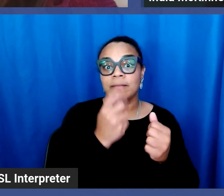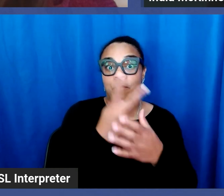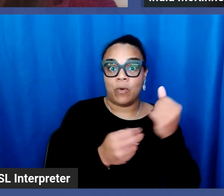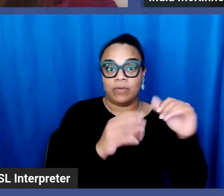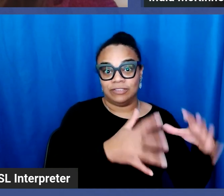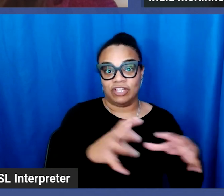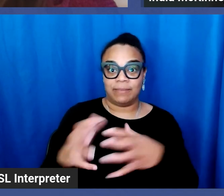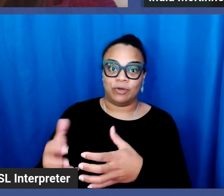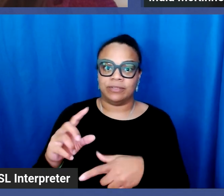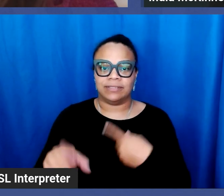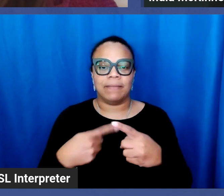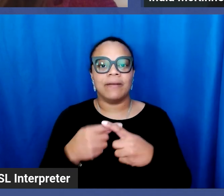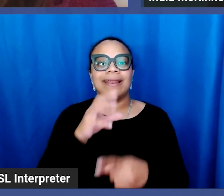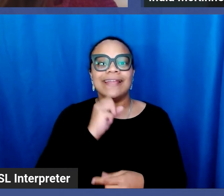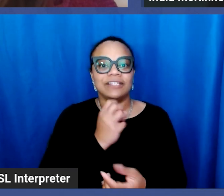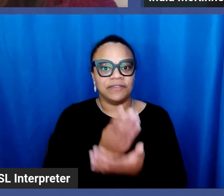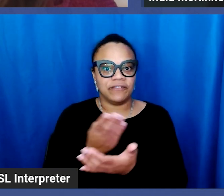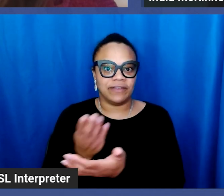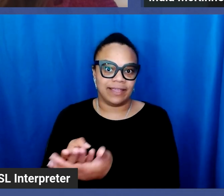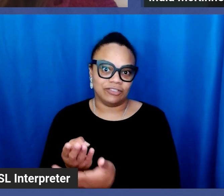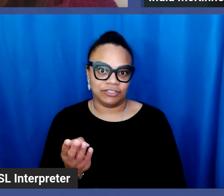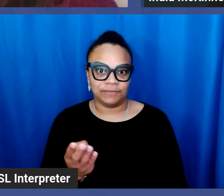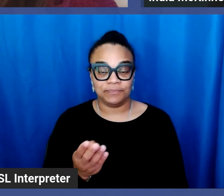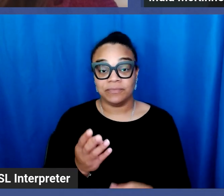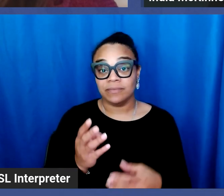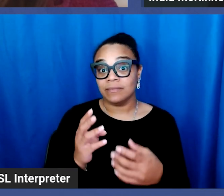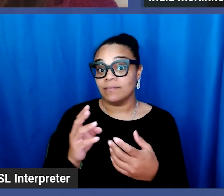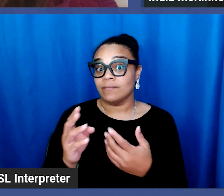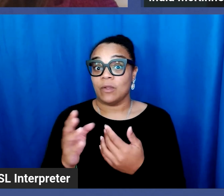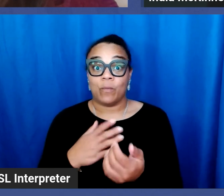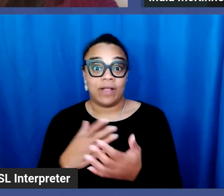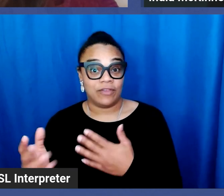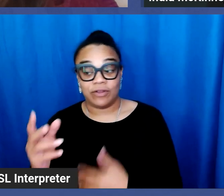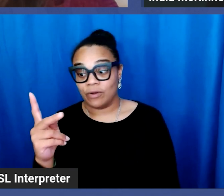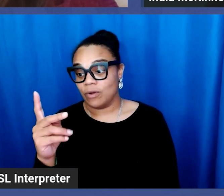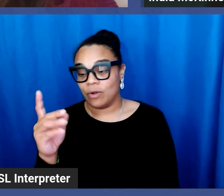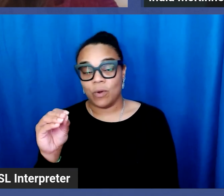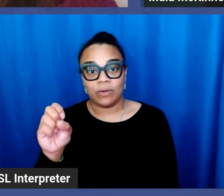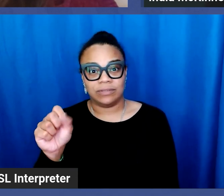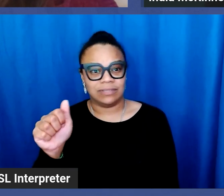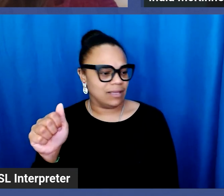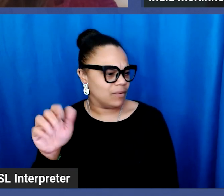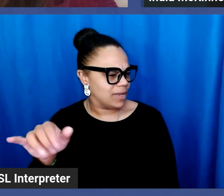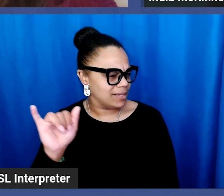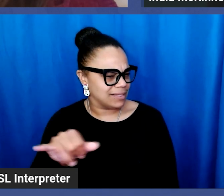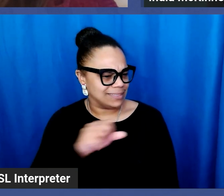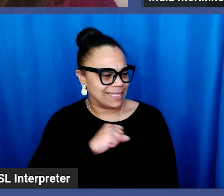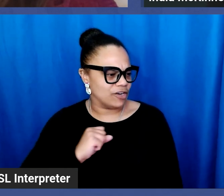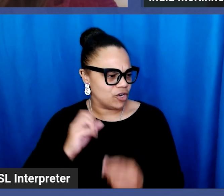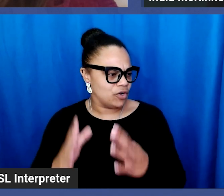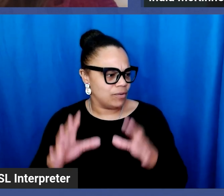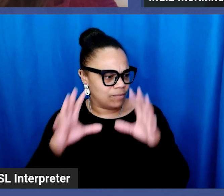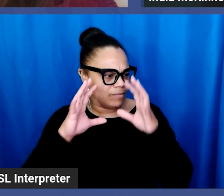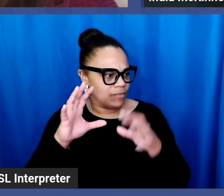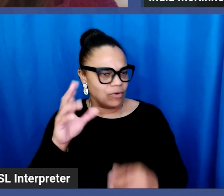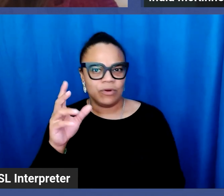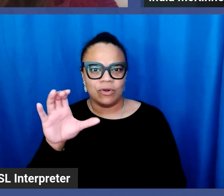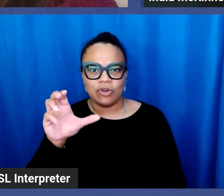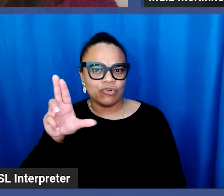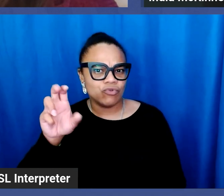verification. Whether or not it's specifically COSA, Senator Cruz, who is now going to be, I believe, I don't know that they've actually decided,